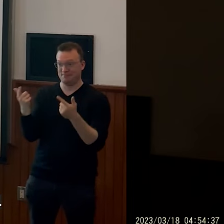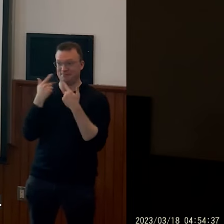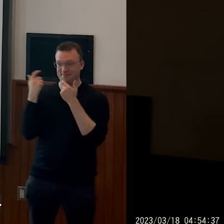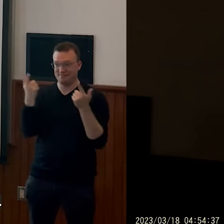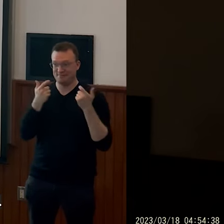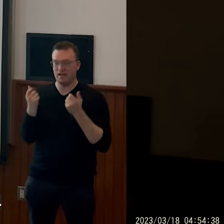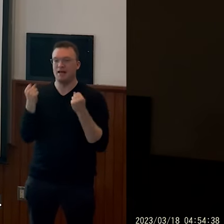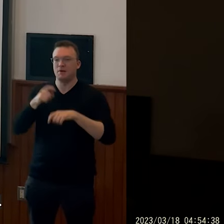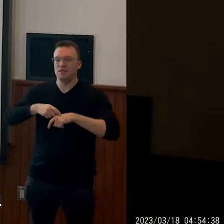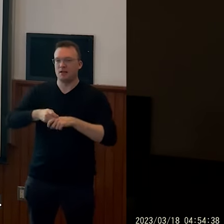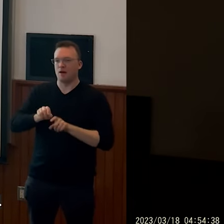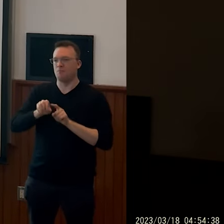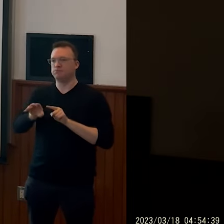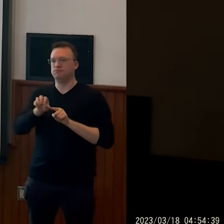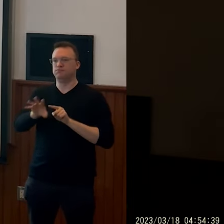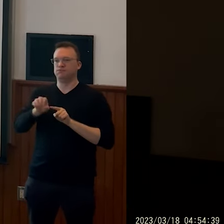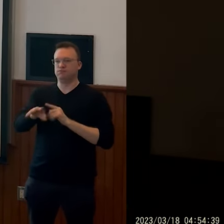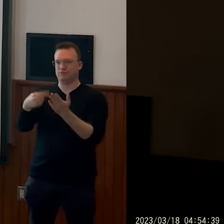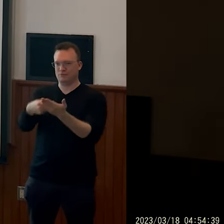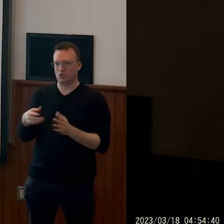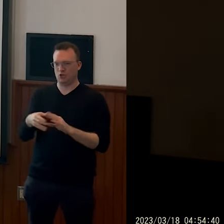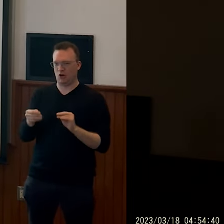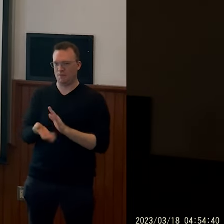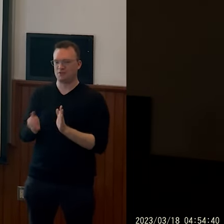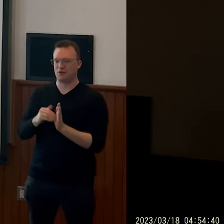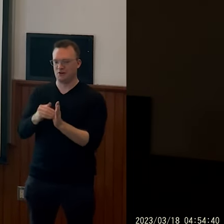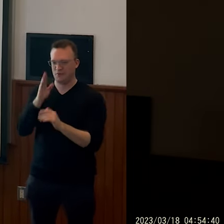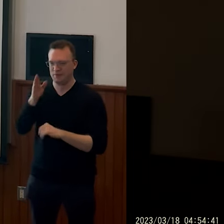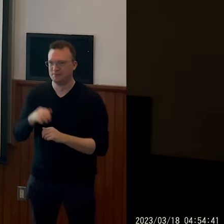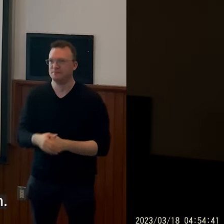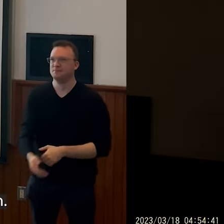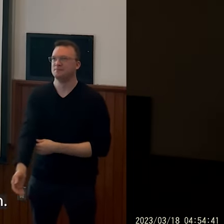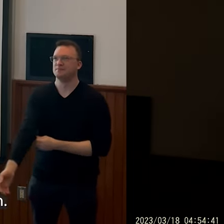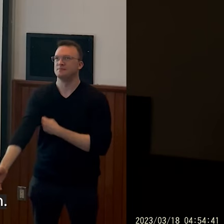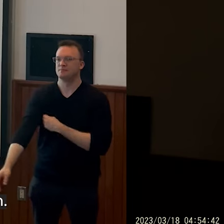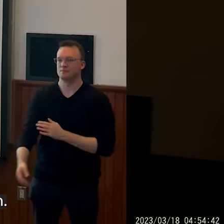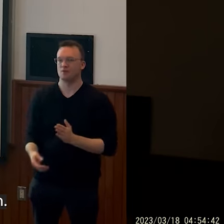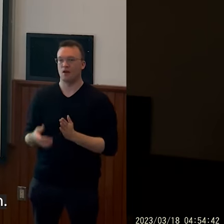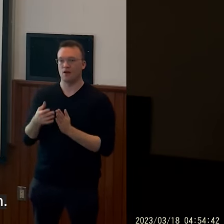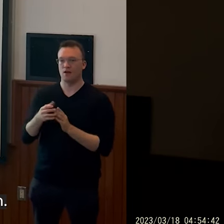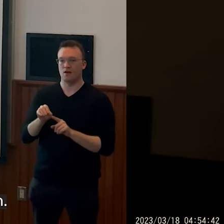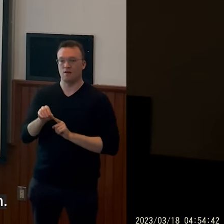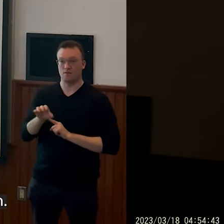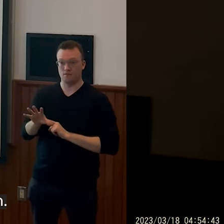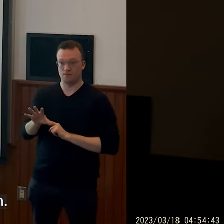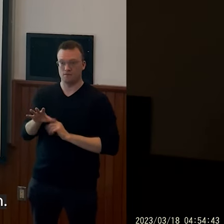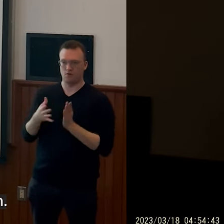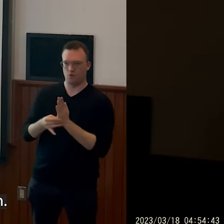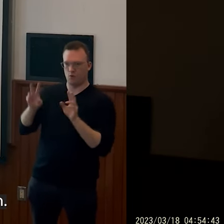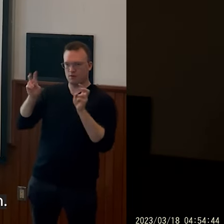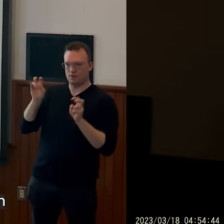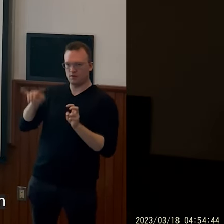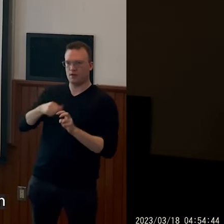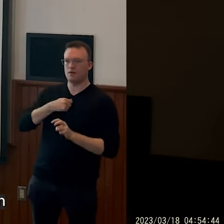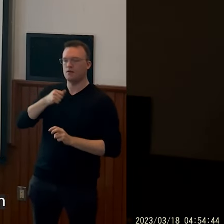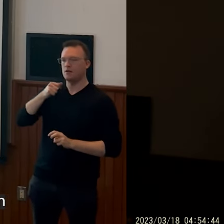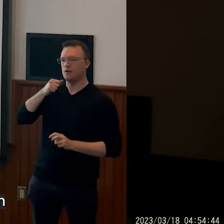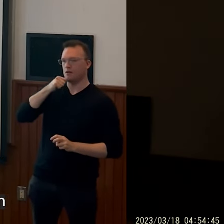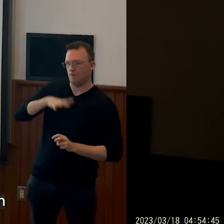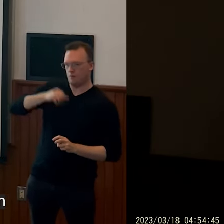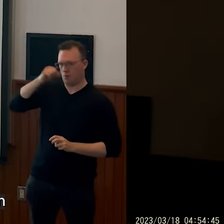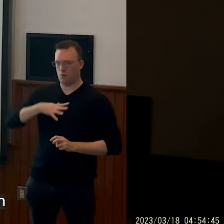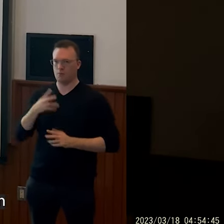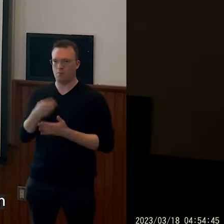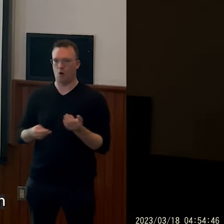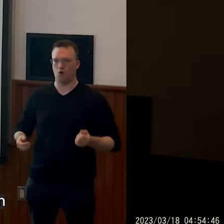Like, as many times I like to speak it. So fluid is all about ejaculation, the female and male